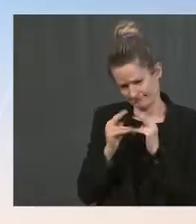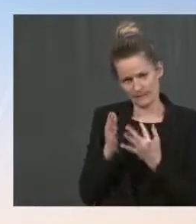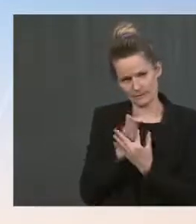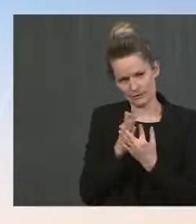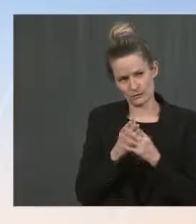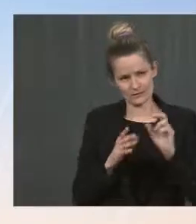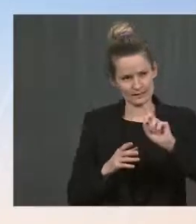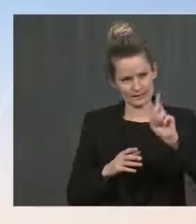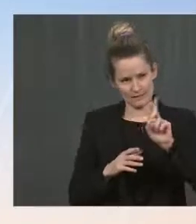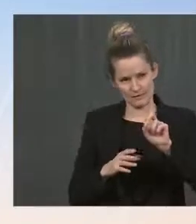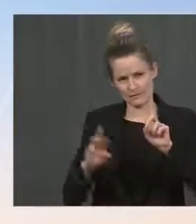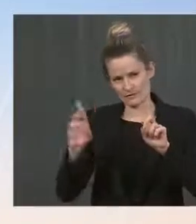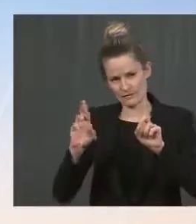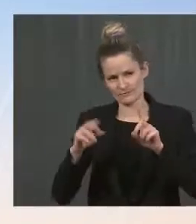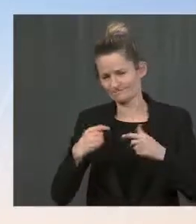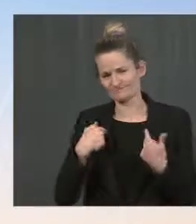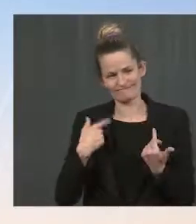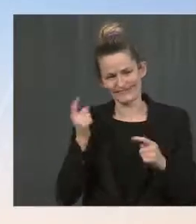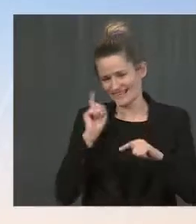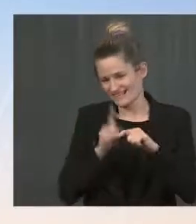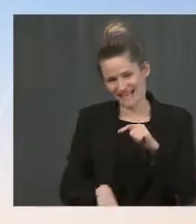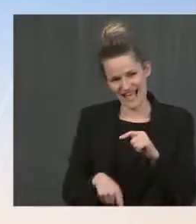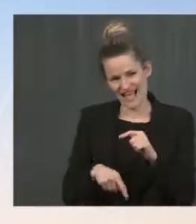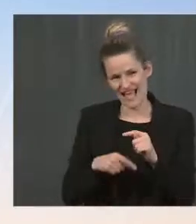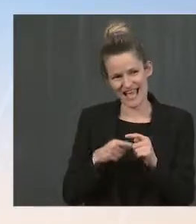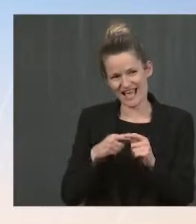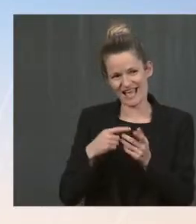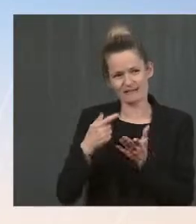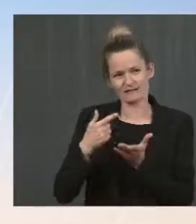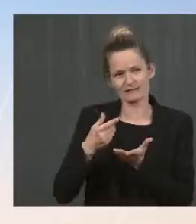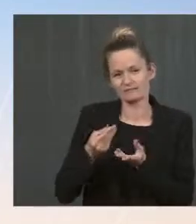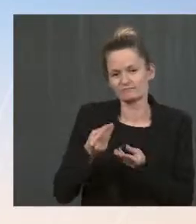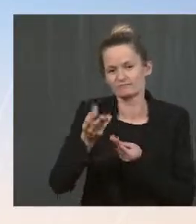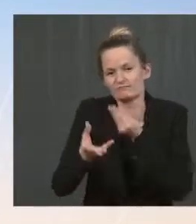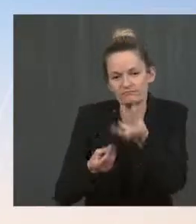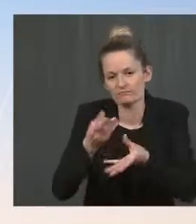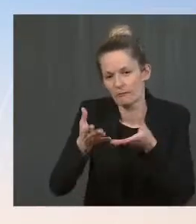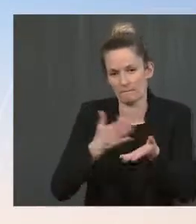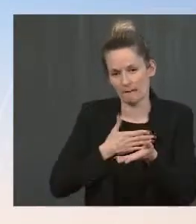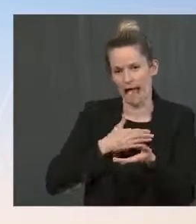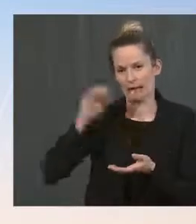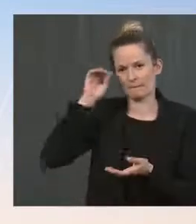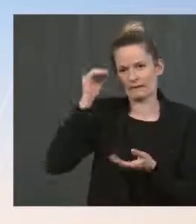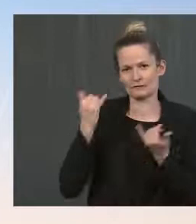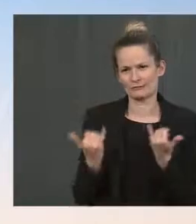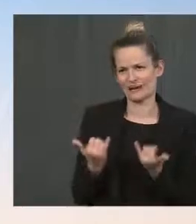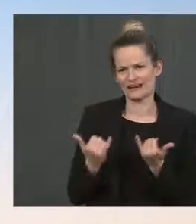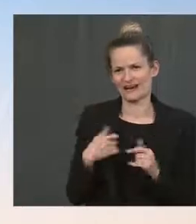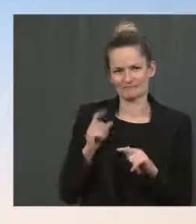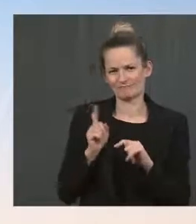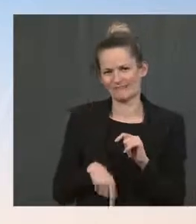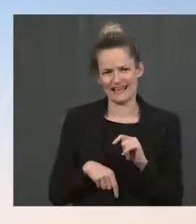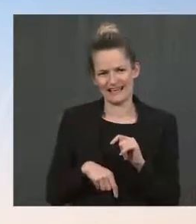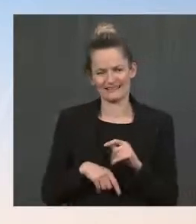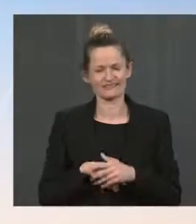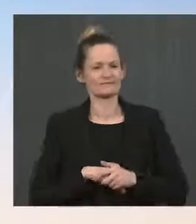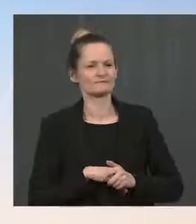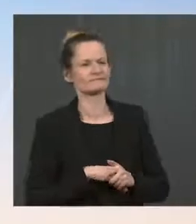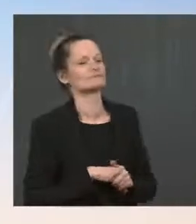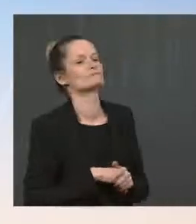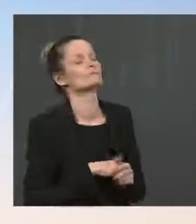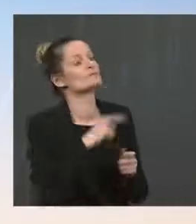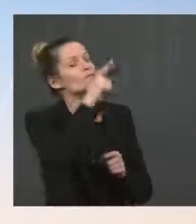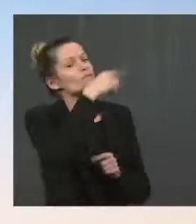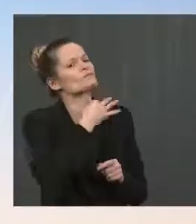not going to negotiate or weigh in from here on this particular question. Quick question. Can the White House confirm that it has asked appointees from the last administration